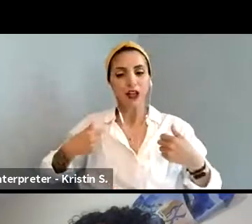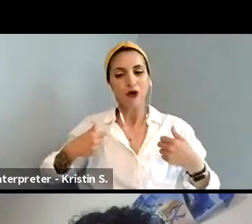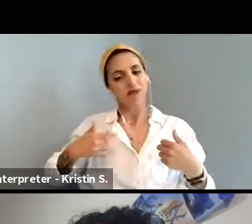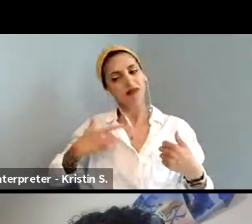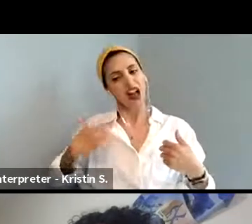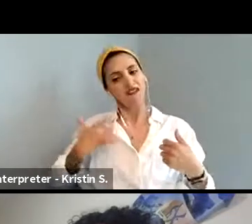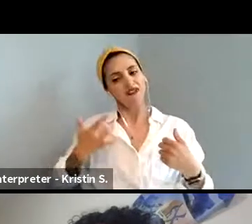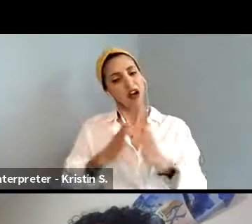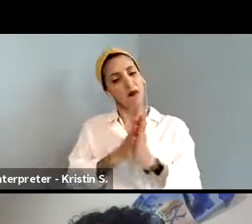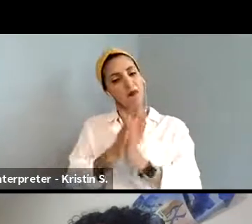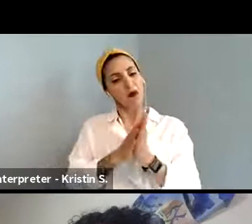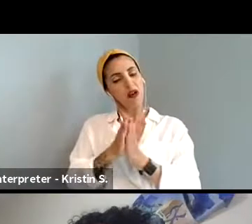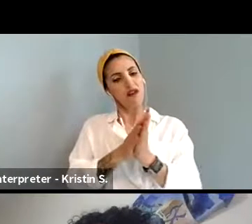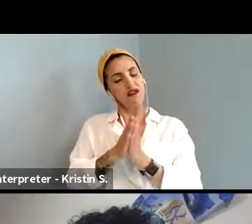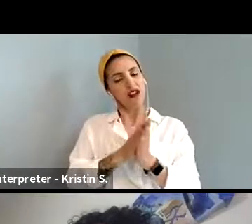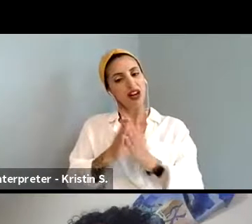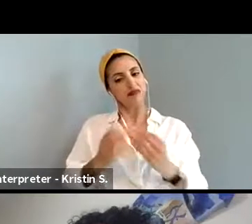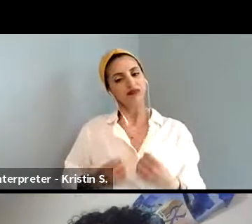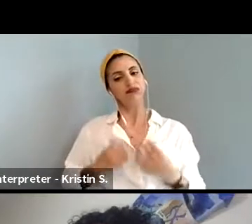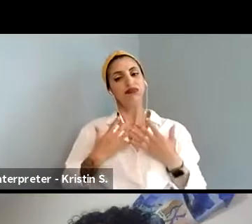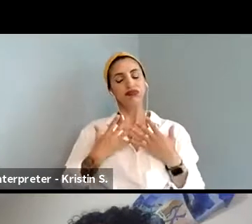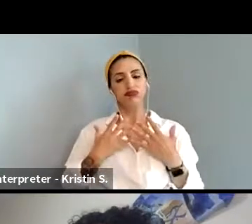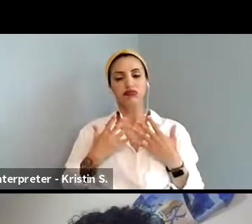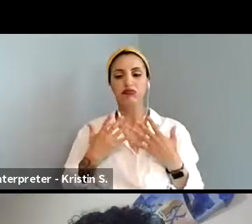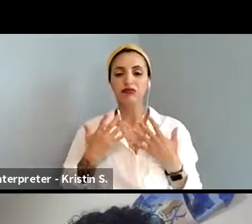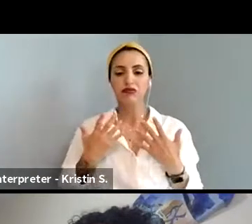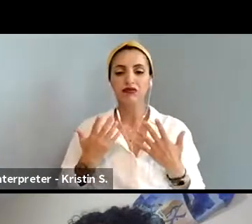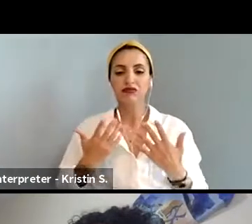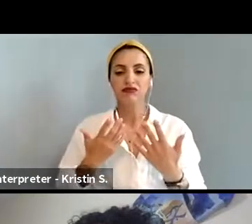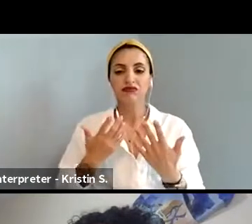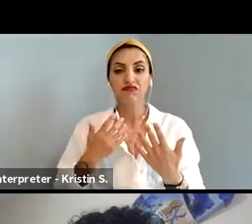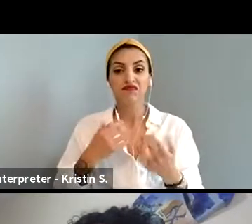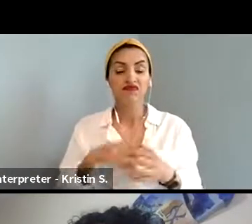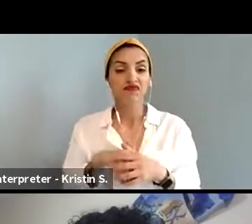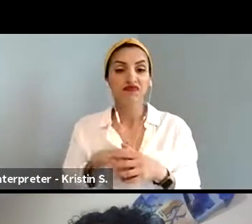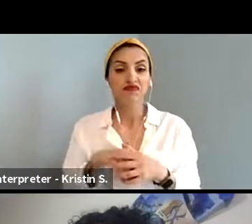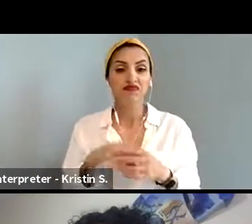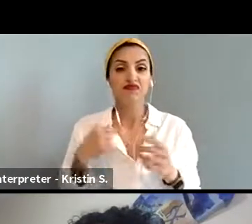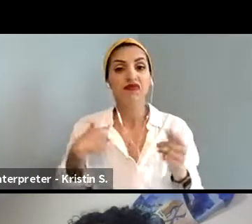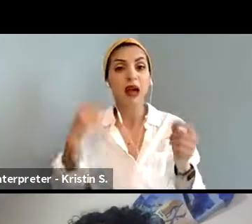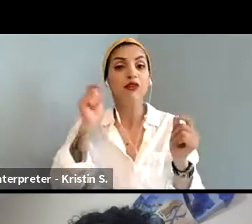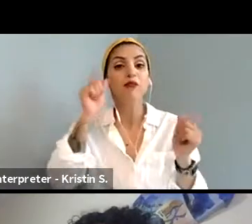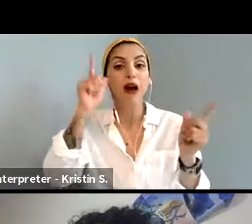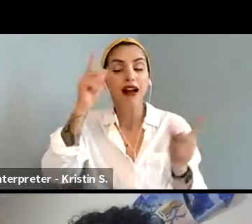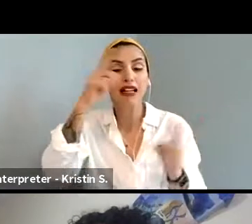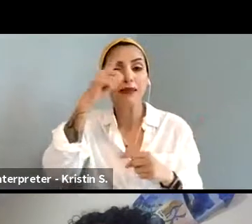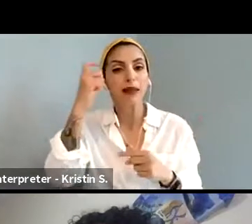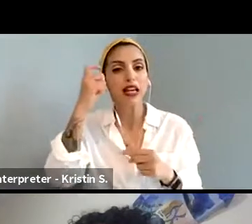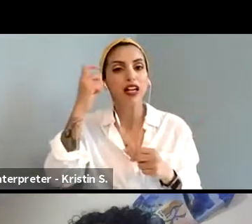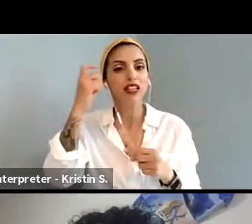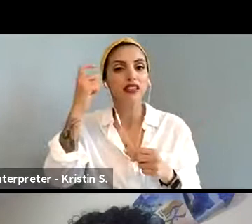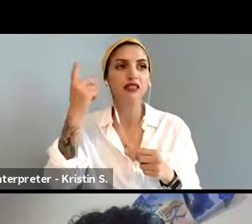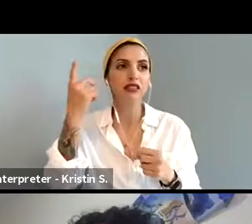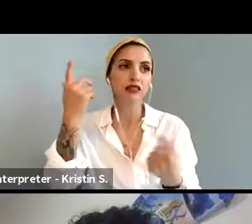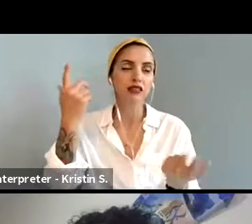and moved and was very surprised in that it allowed me, primarily as a movement maker,